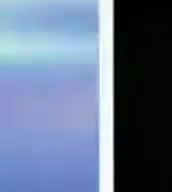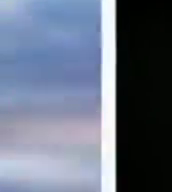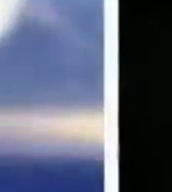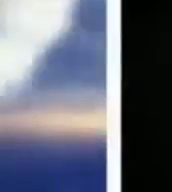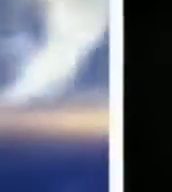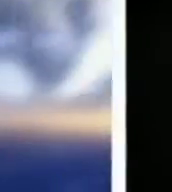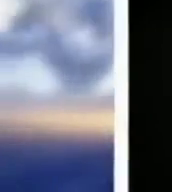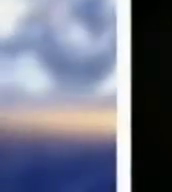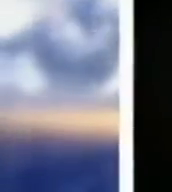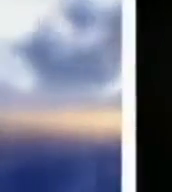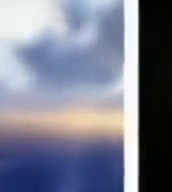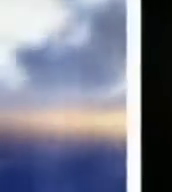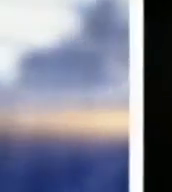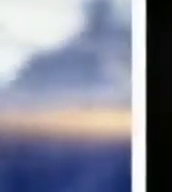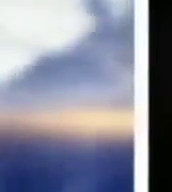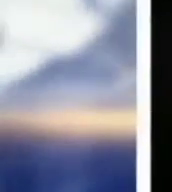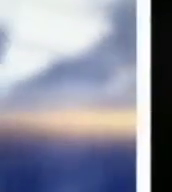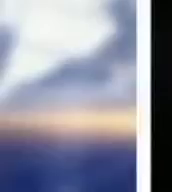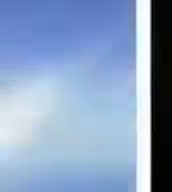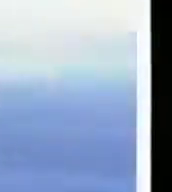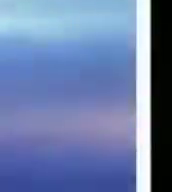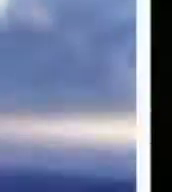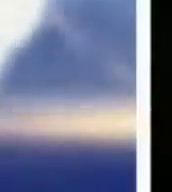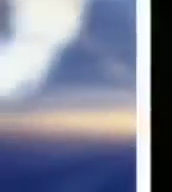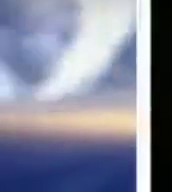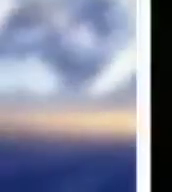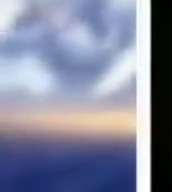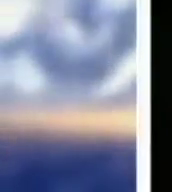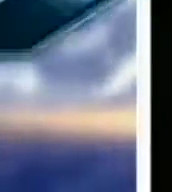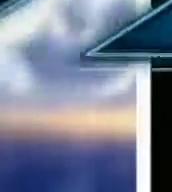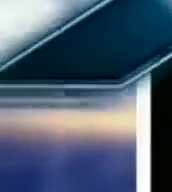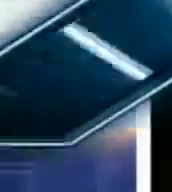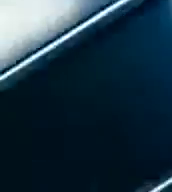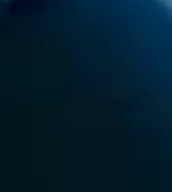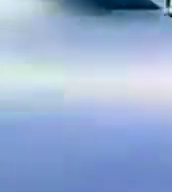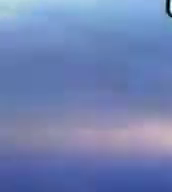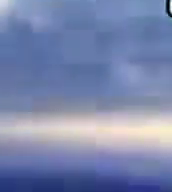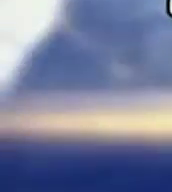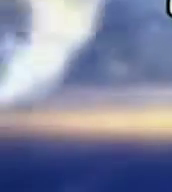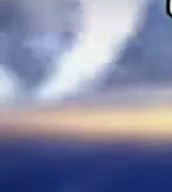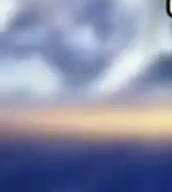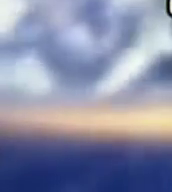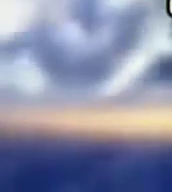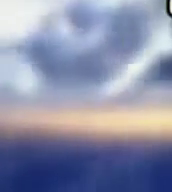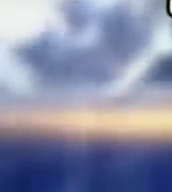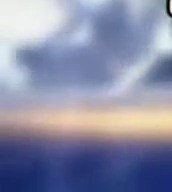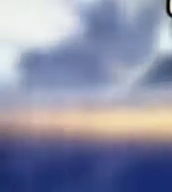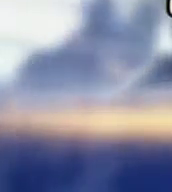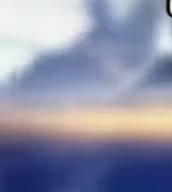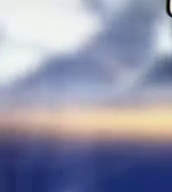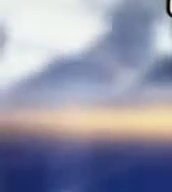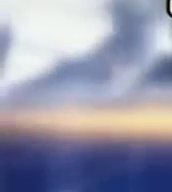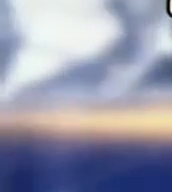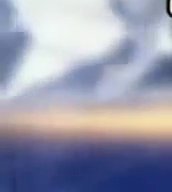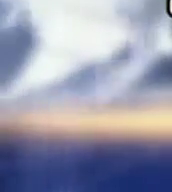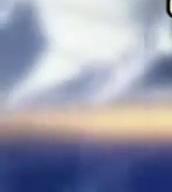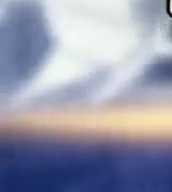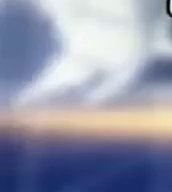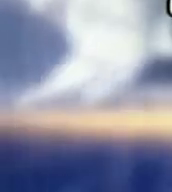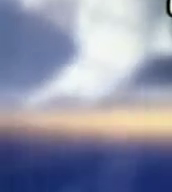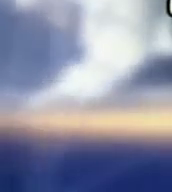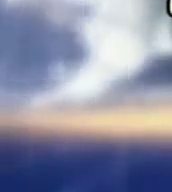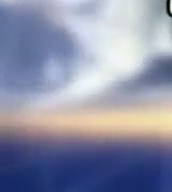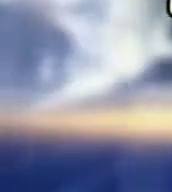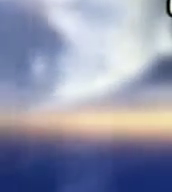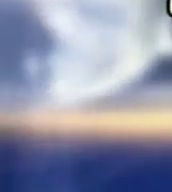event, and it will allow Jamaica's Port Authority to market and promote the island's 4 cruise ports. Remember, you can send us an email or join us on